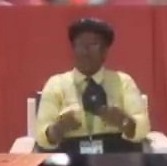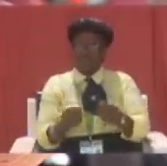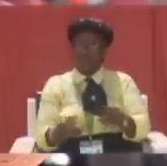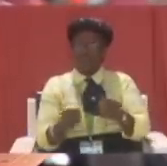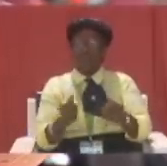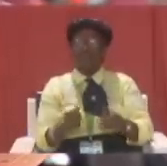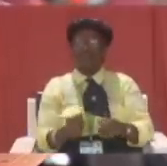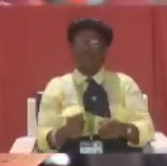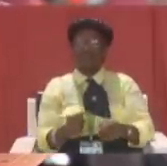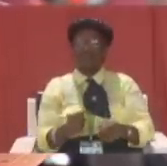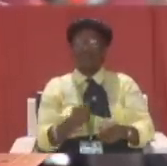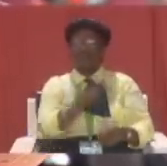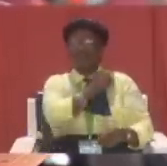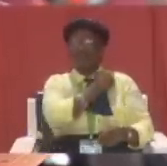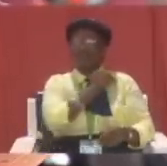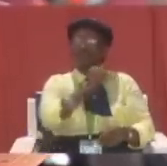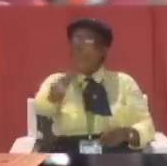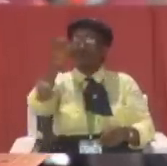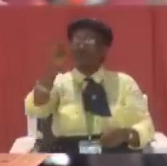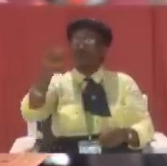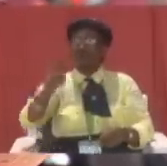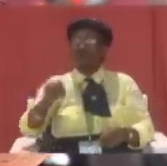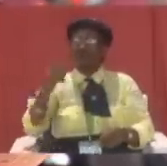John the Baptist